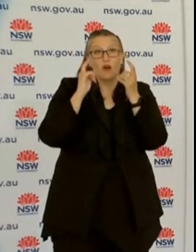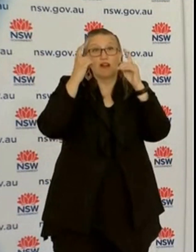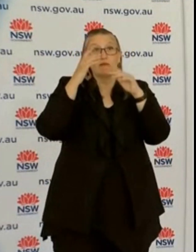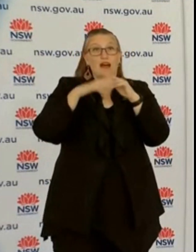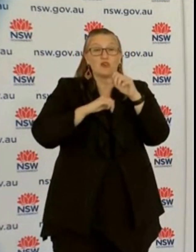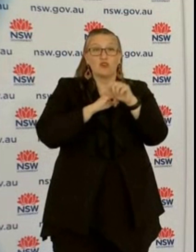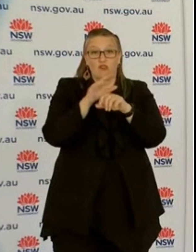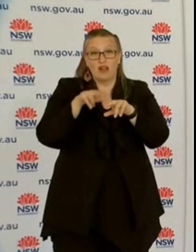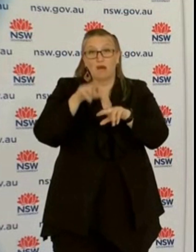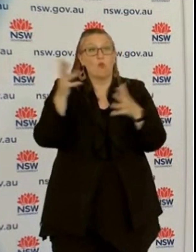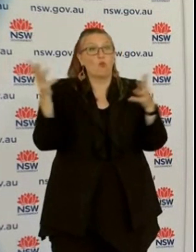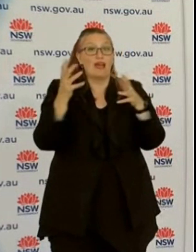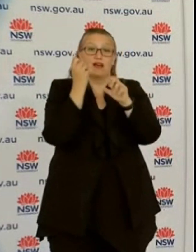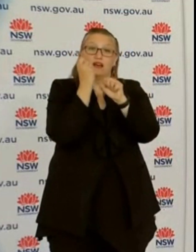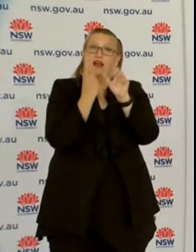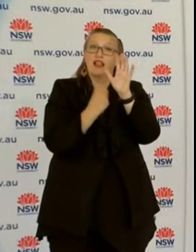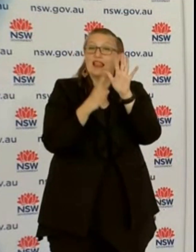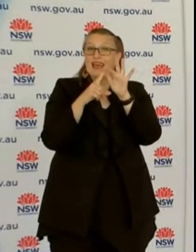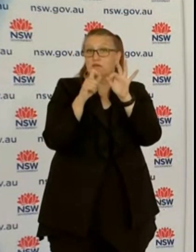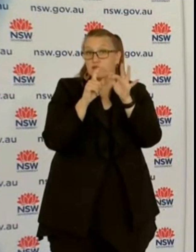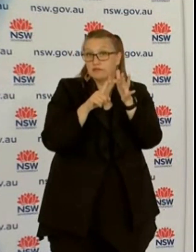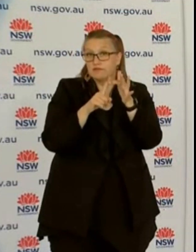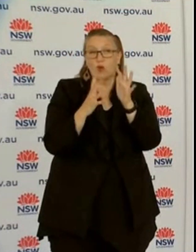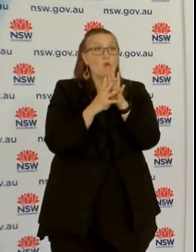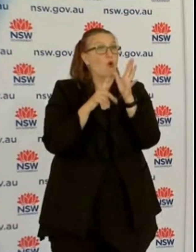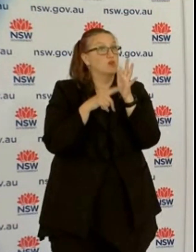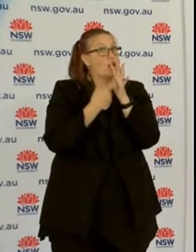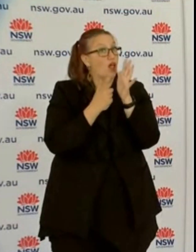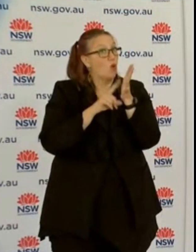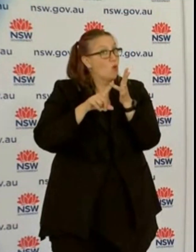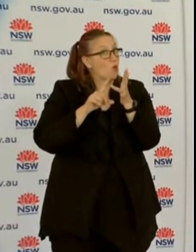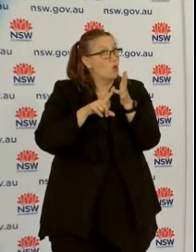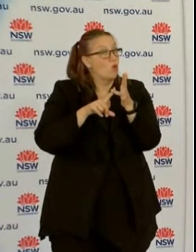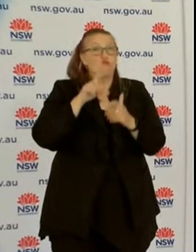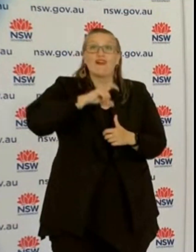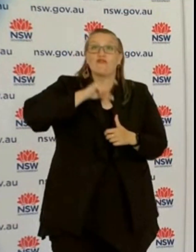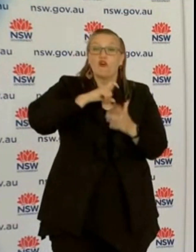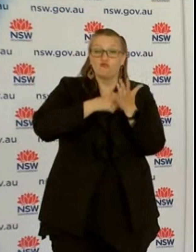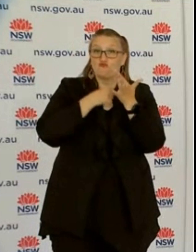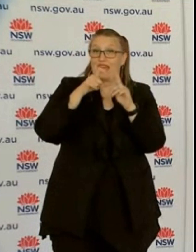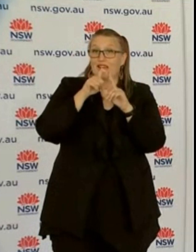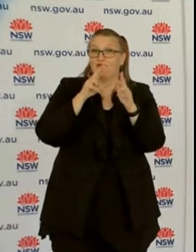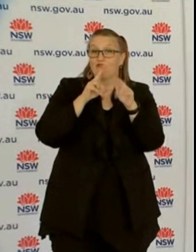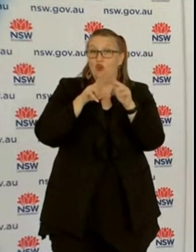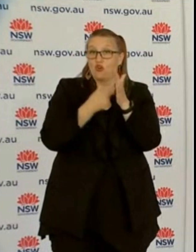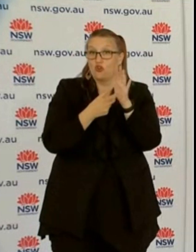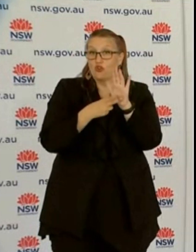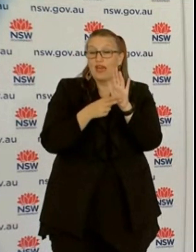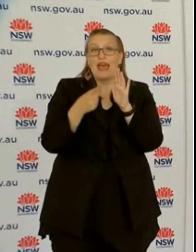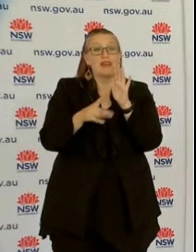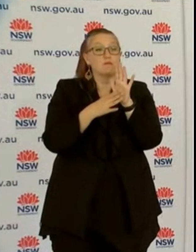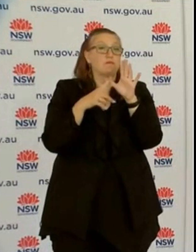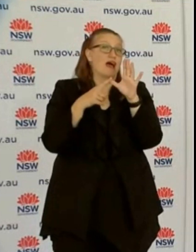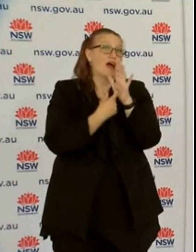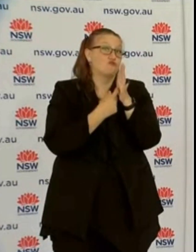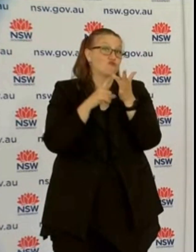case numbers in the areas of Glebe, Waterloo, Redfern and Marrickville, and I'd like to encourage